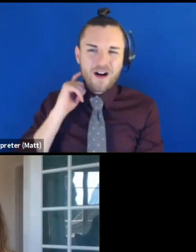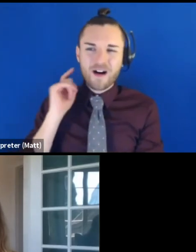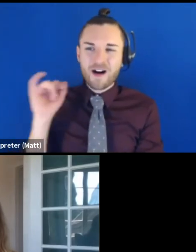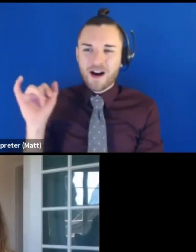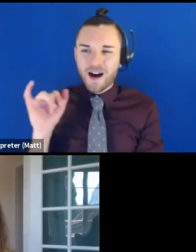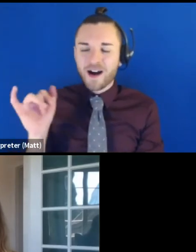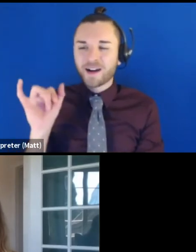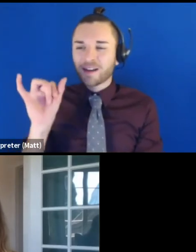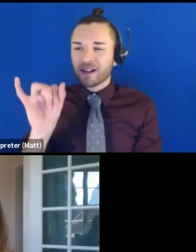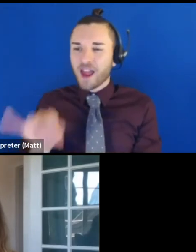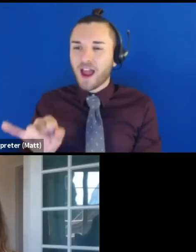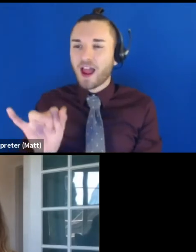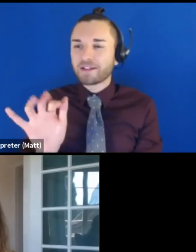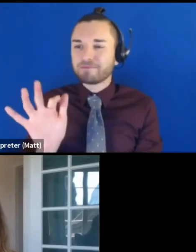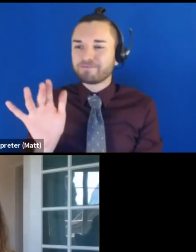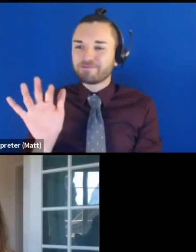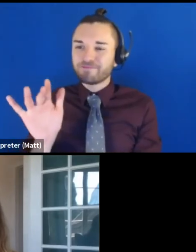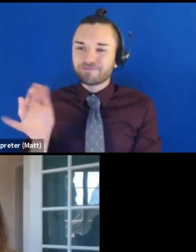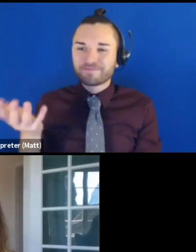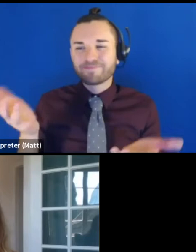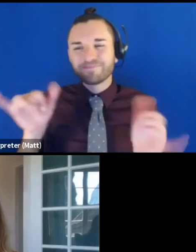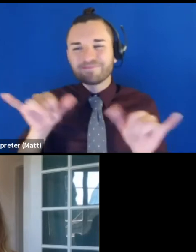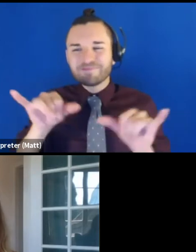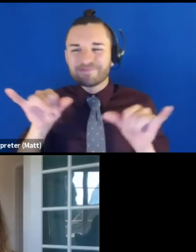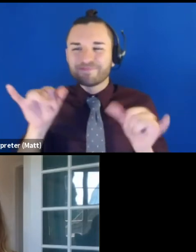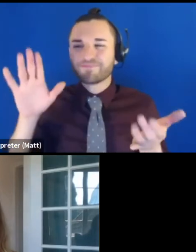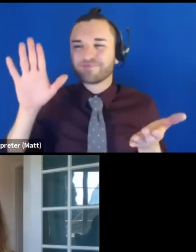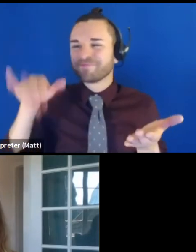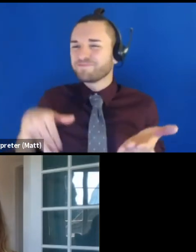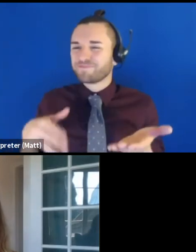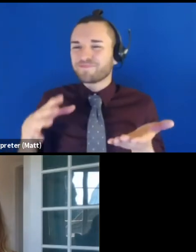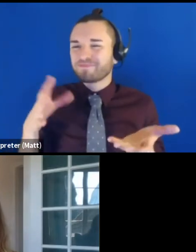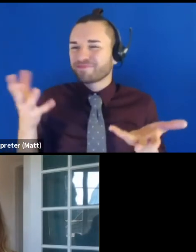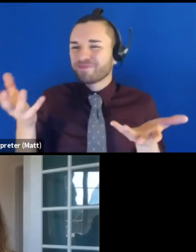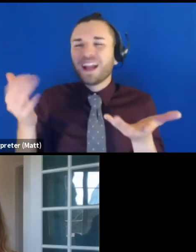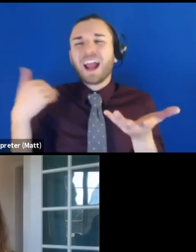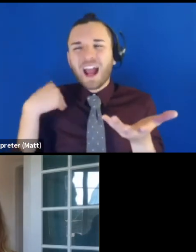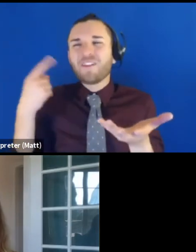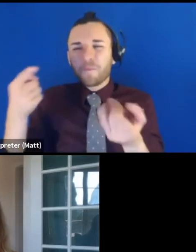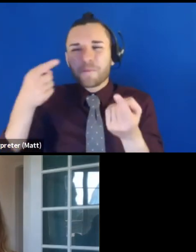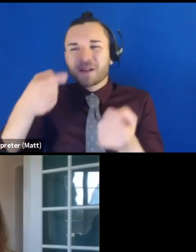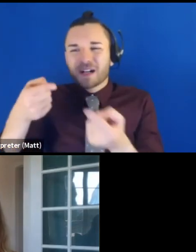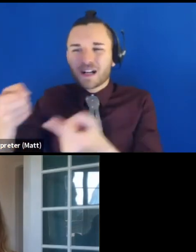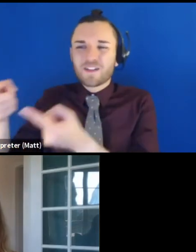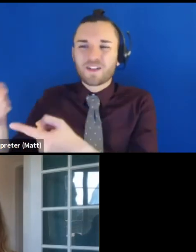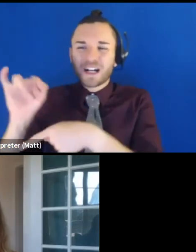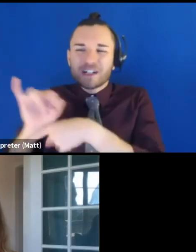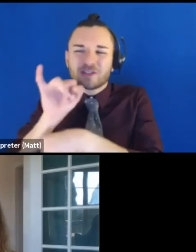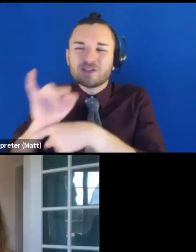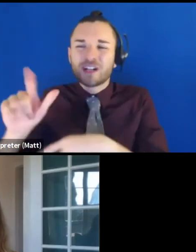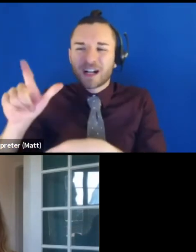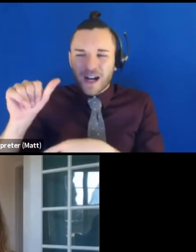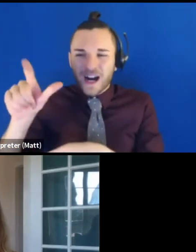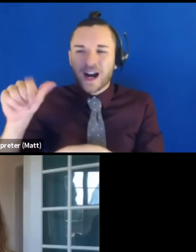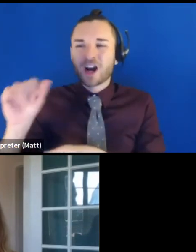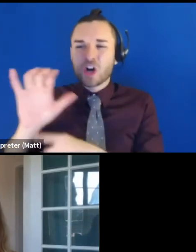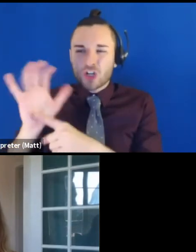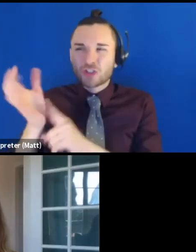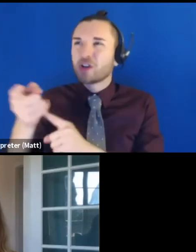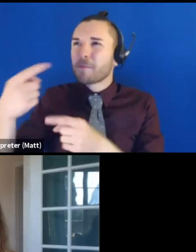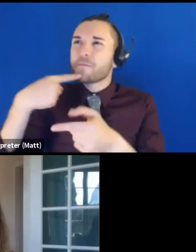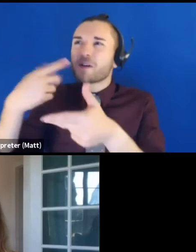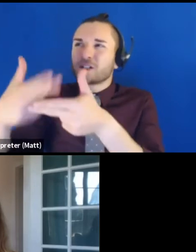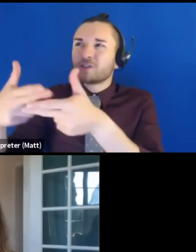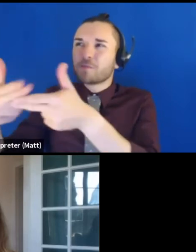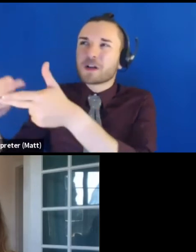vaguely like arts industry kinds of stuff. And there's all the specific LA stuff. And I was watching it and I was just like, these are LA Jews in a